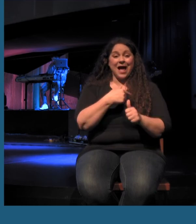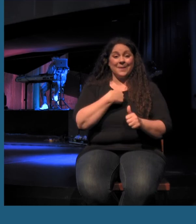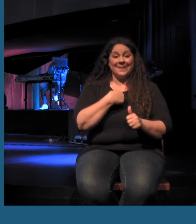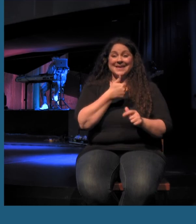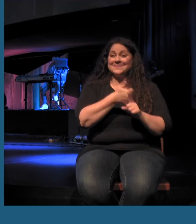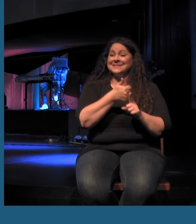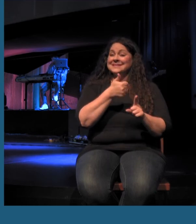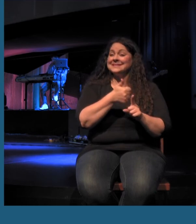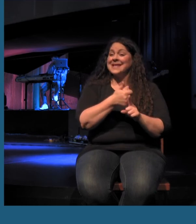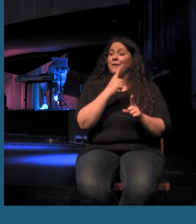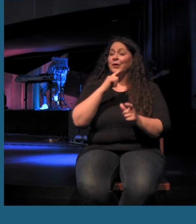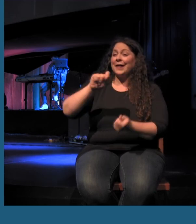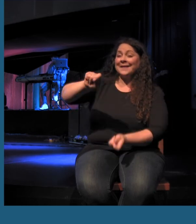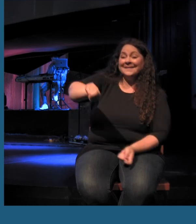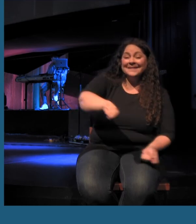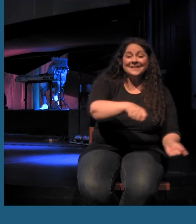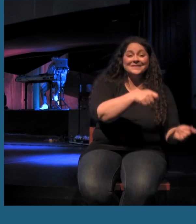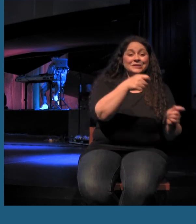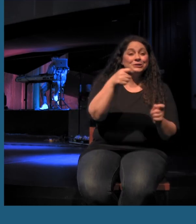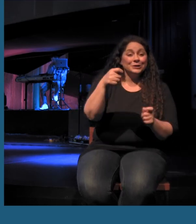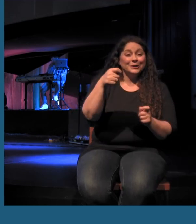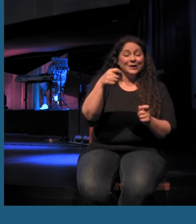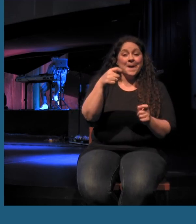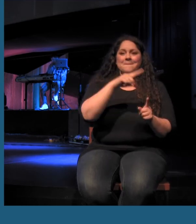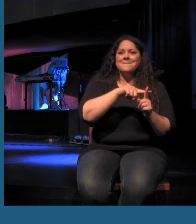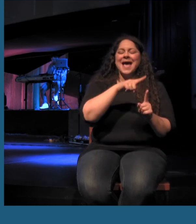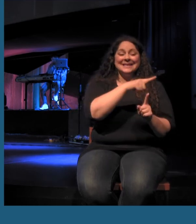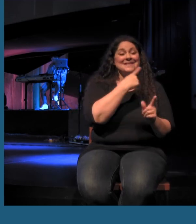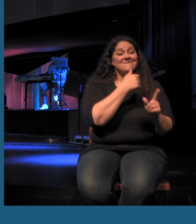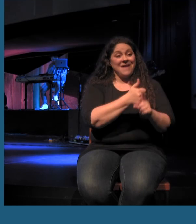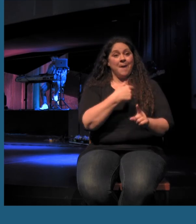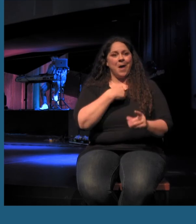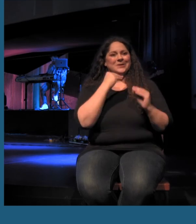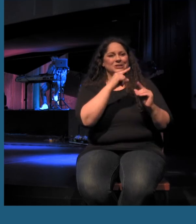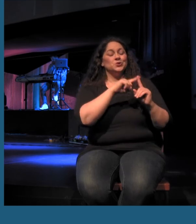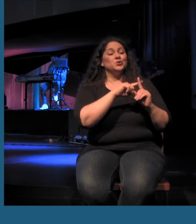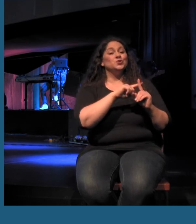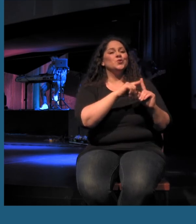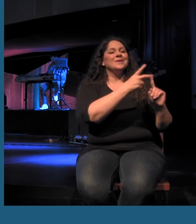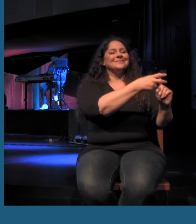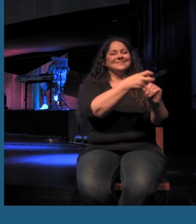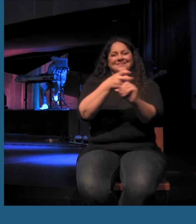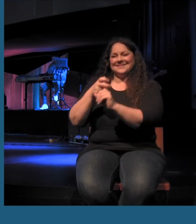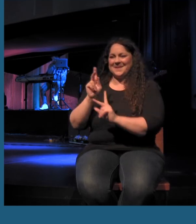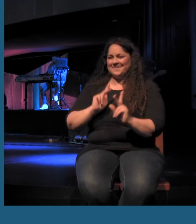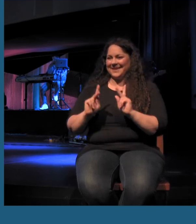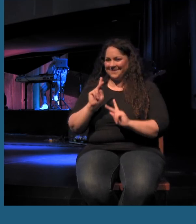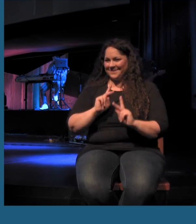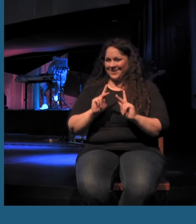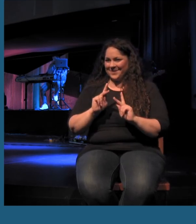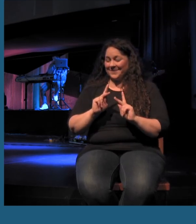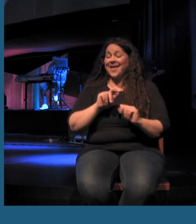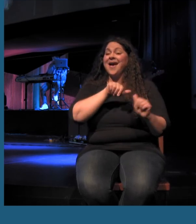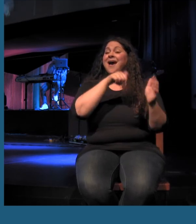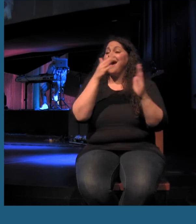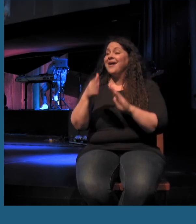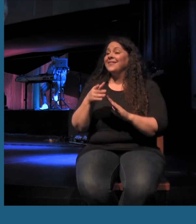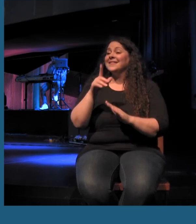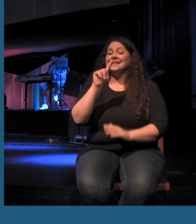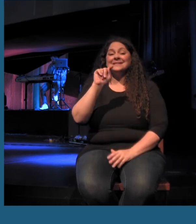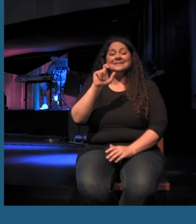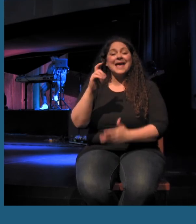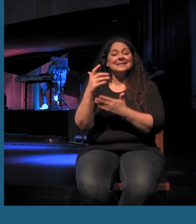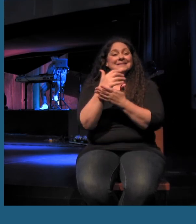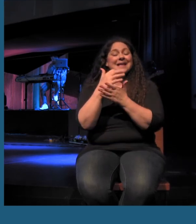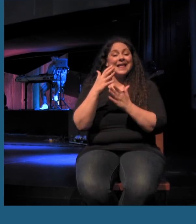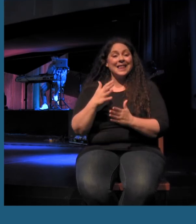was a fisherman. Another example is he went to Matthew, the tax collector, and he went right into his tax collecting office and he said, follow me.